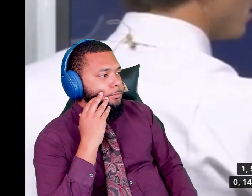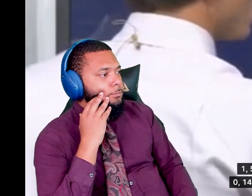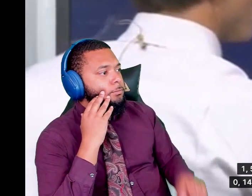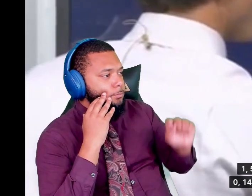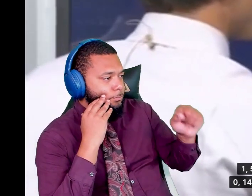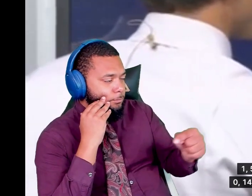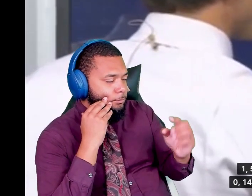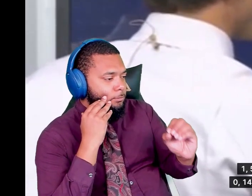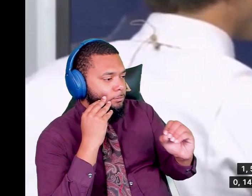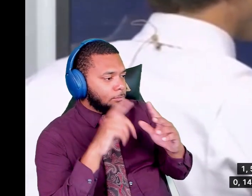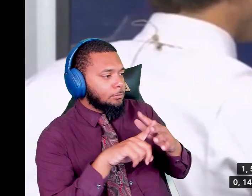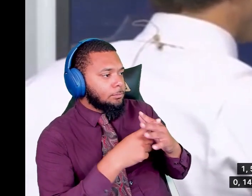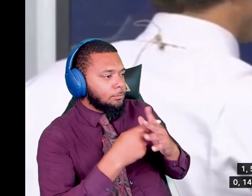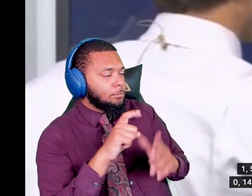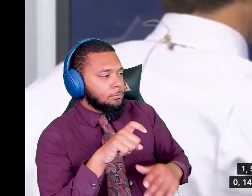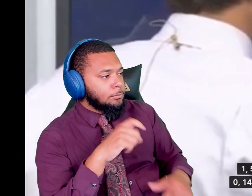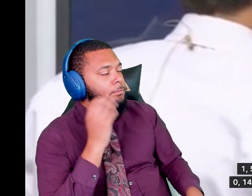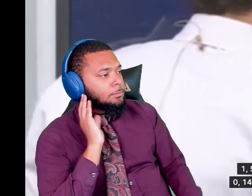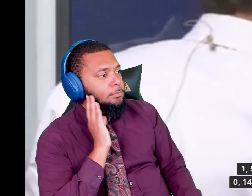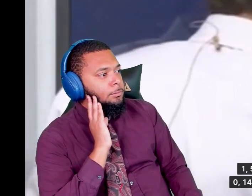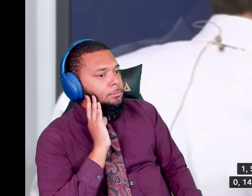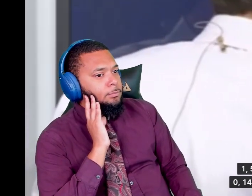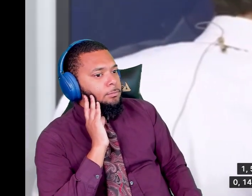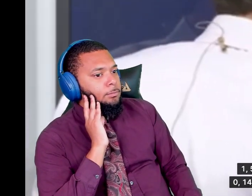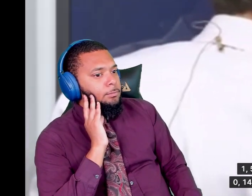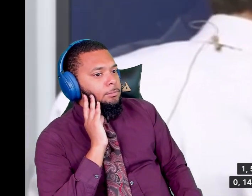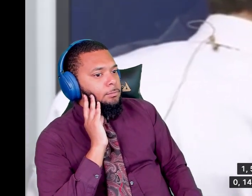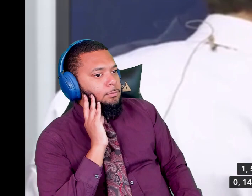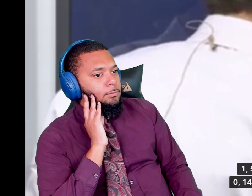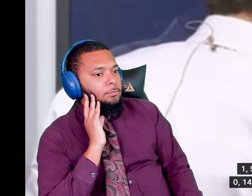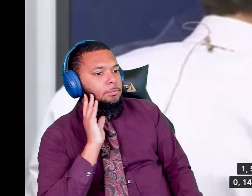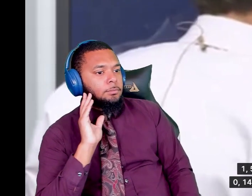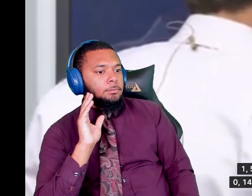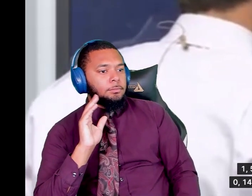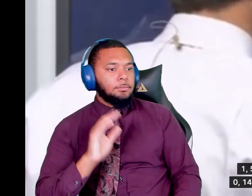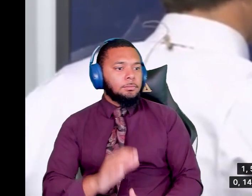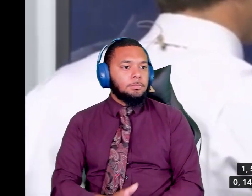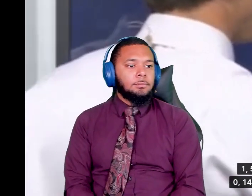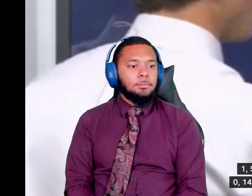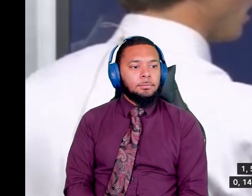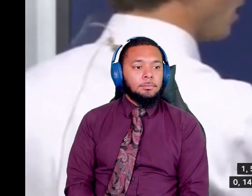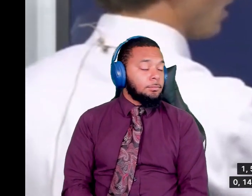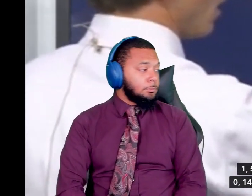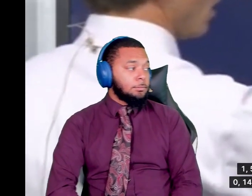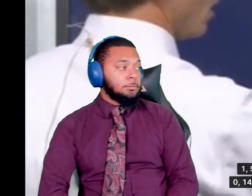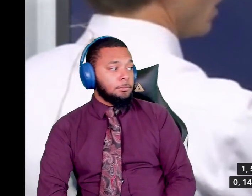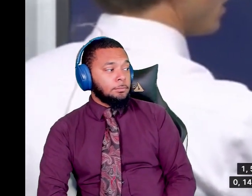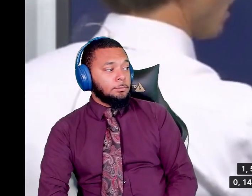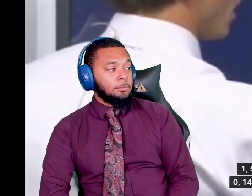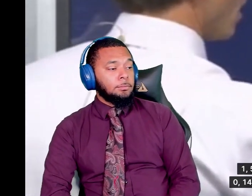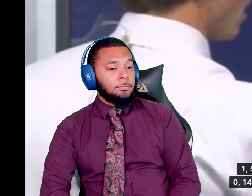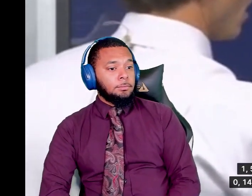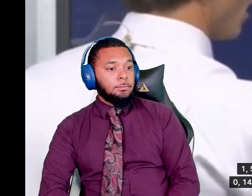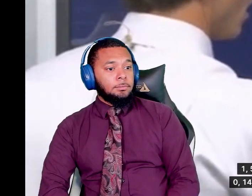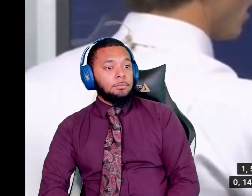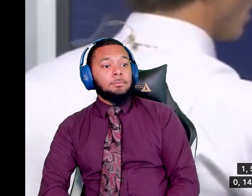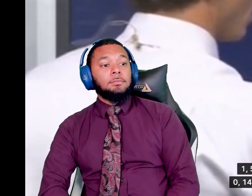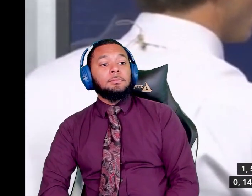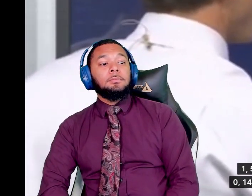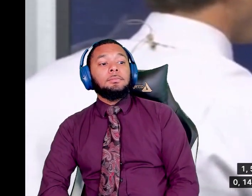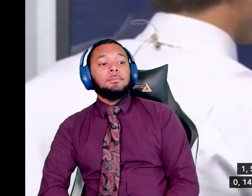0. 6, 3, 1. 0, 14, 10,